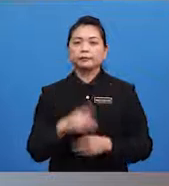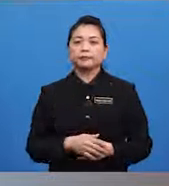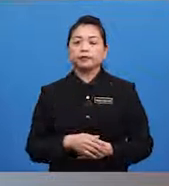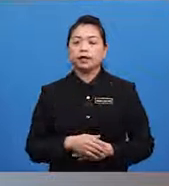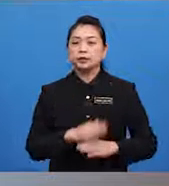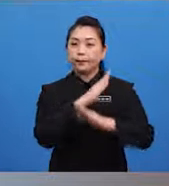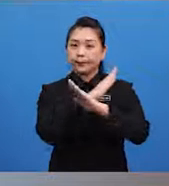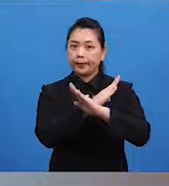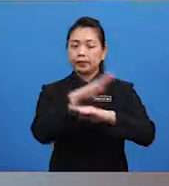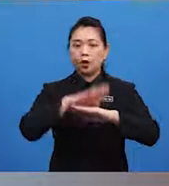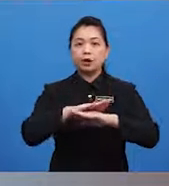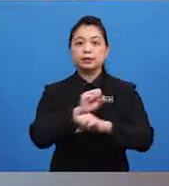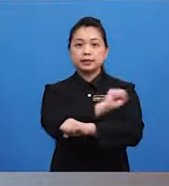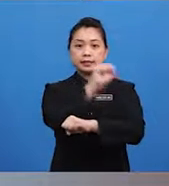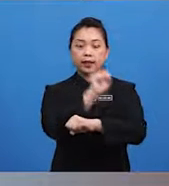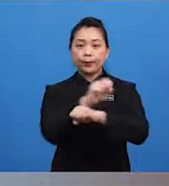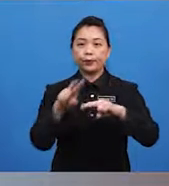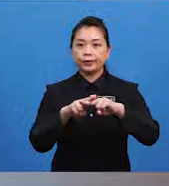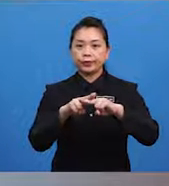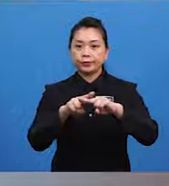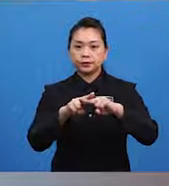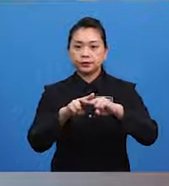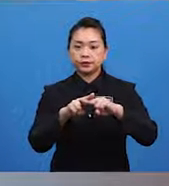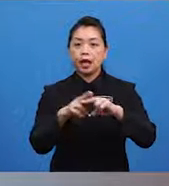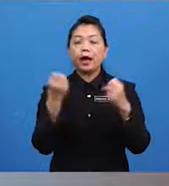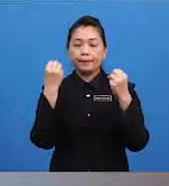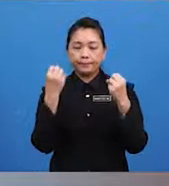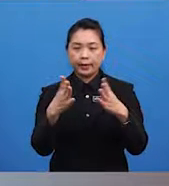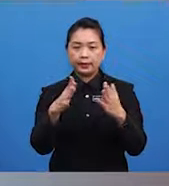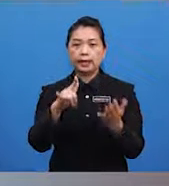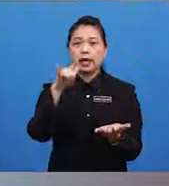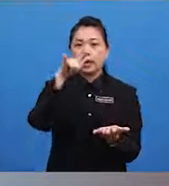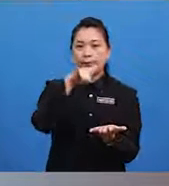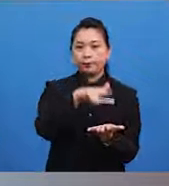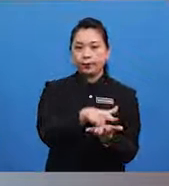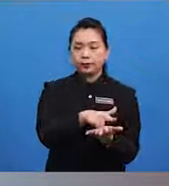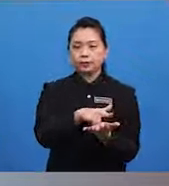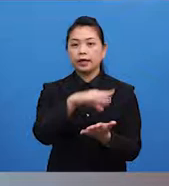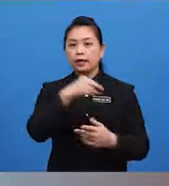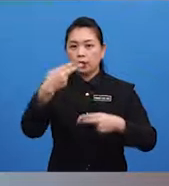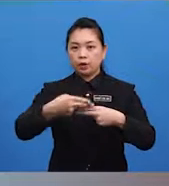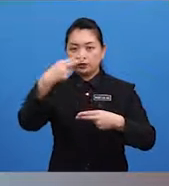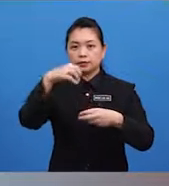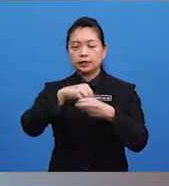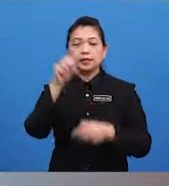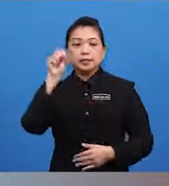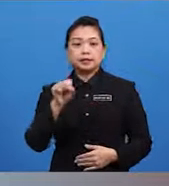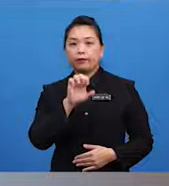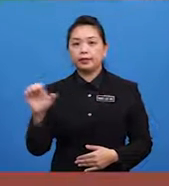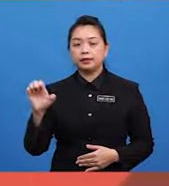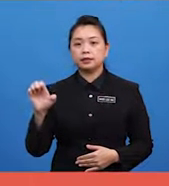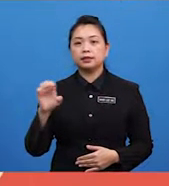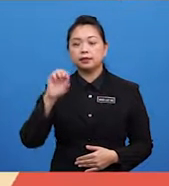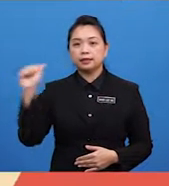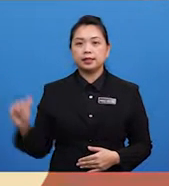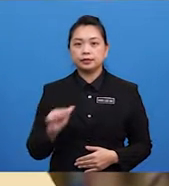on Singapore's rail network, as well as in many airports and hotels in Southeast Asia.